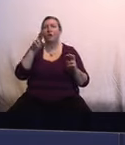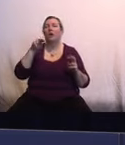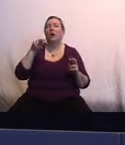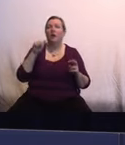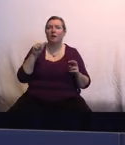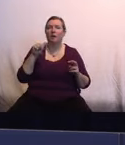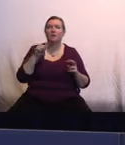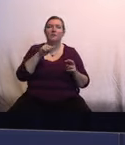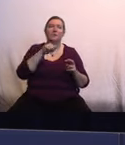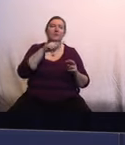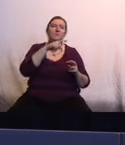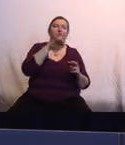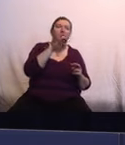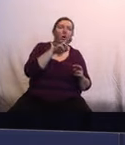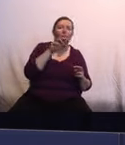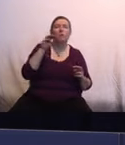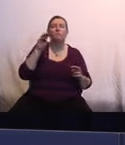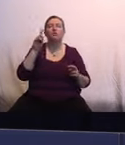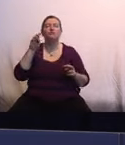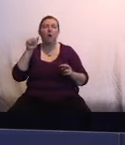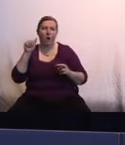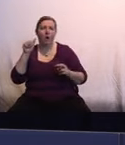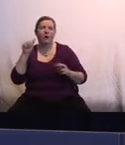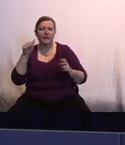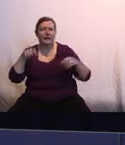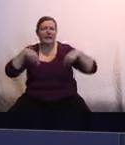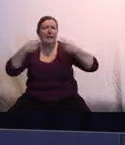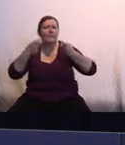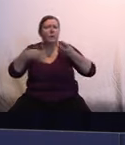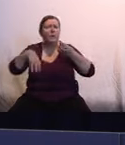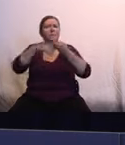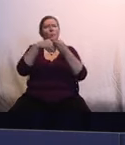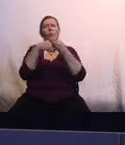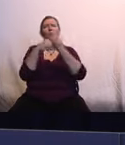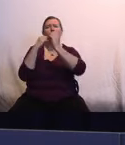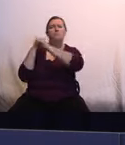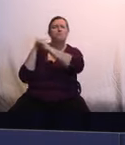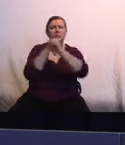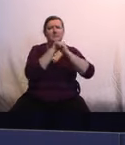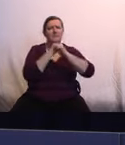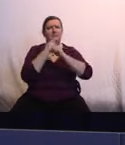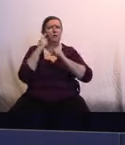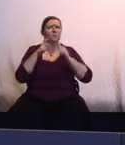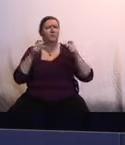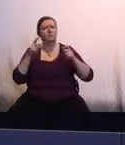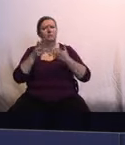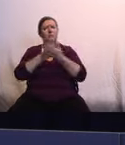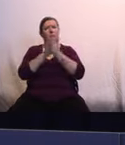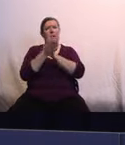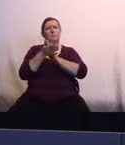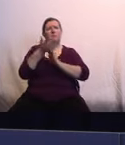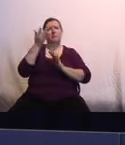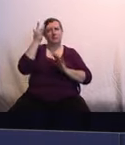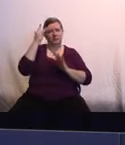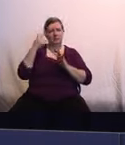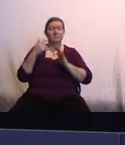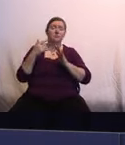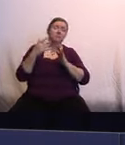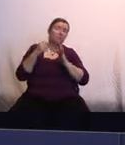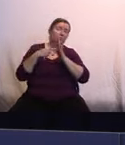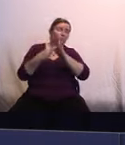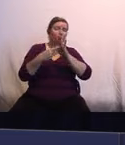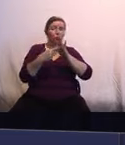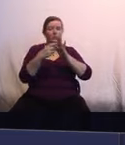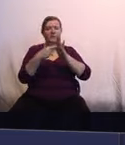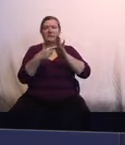Moderna, provides significant added protection against symptomatic COVID-19 disease caused by Delta